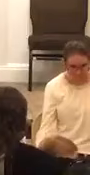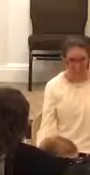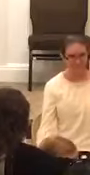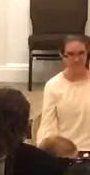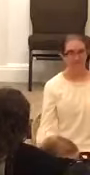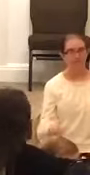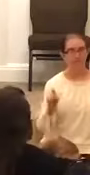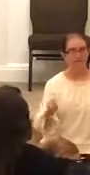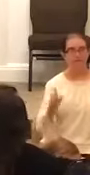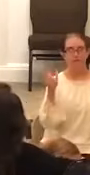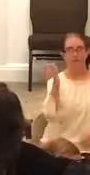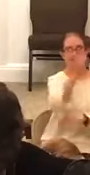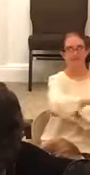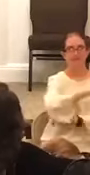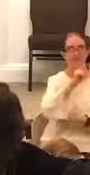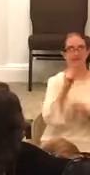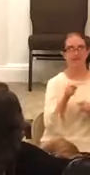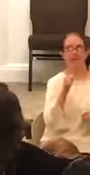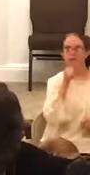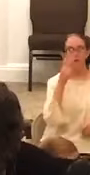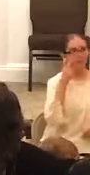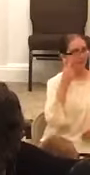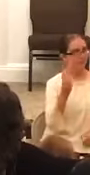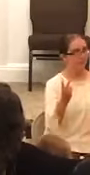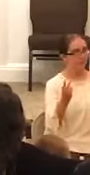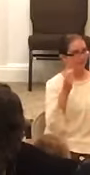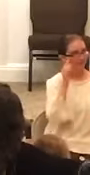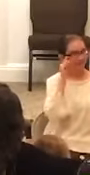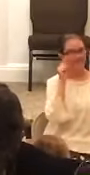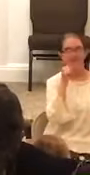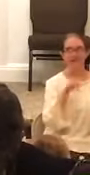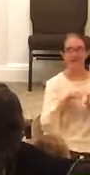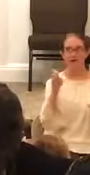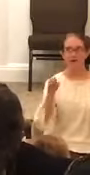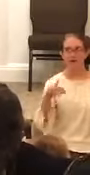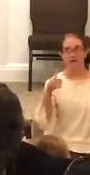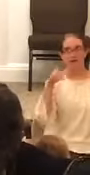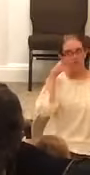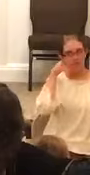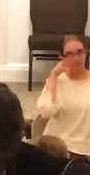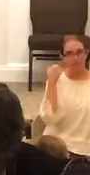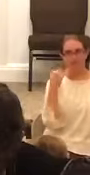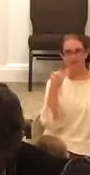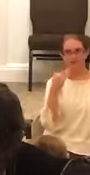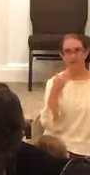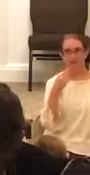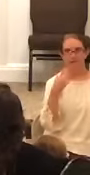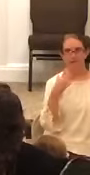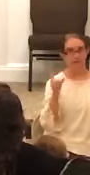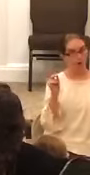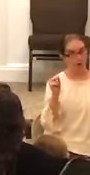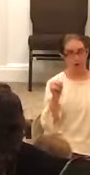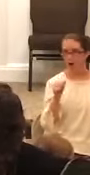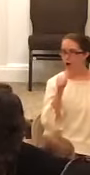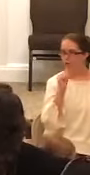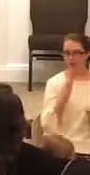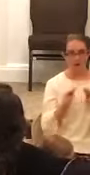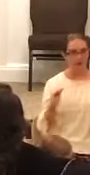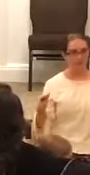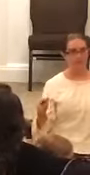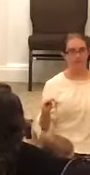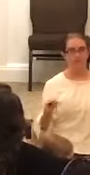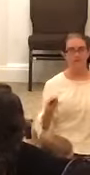She's supposed to have been a 3-day trip. And I still don't see her. Sister Luke, get on the phone. Have you heard from Sister Luke? No, I haven't heard from her.